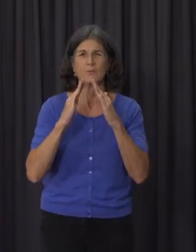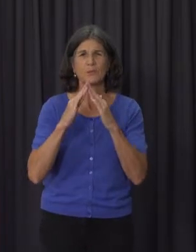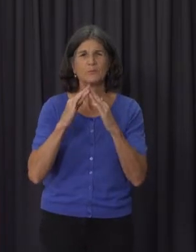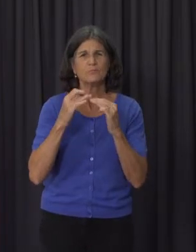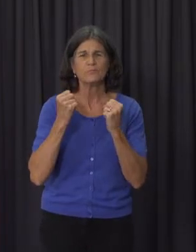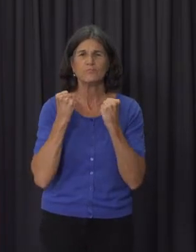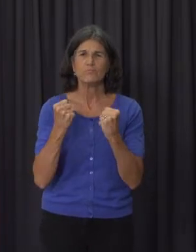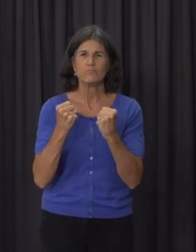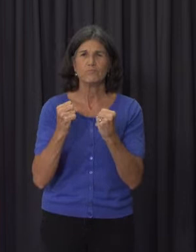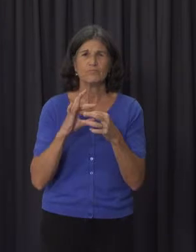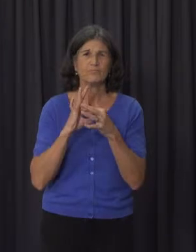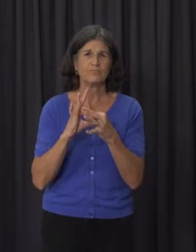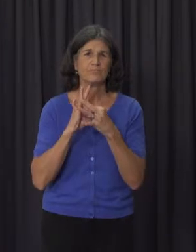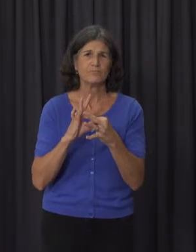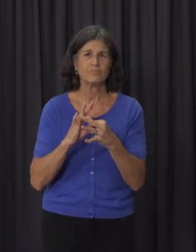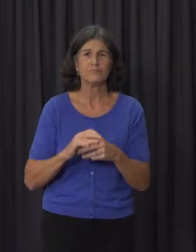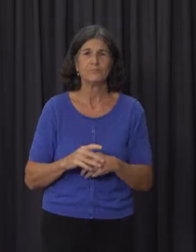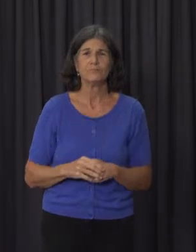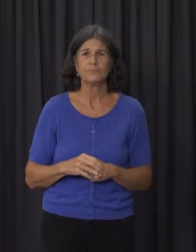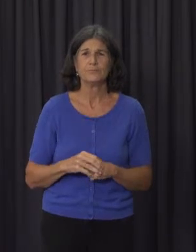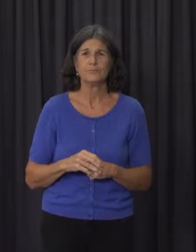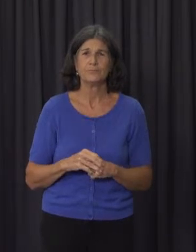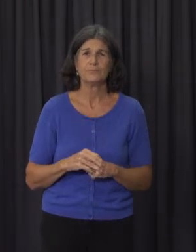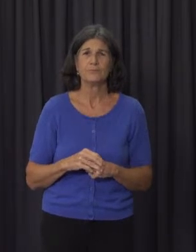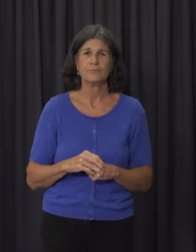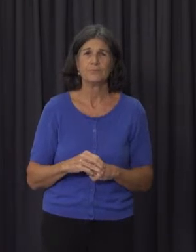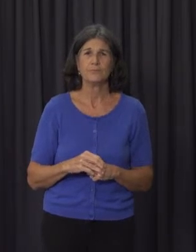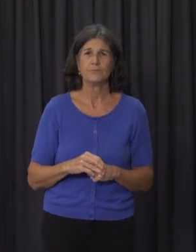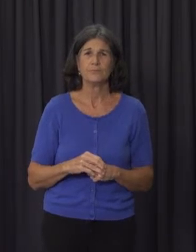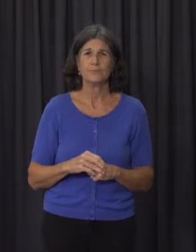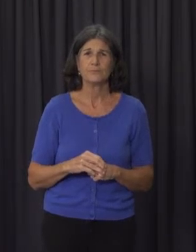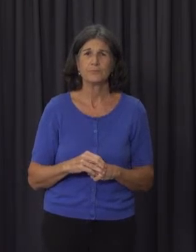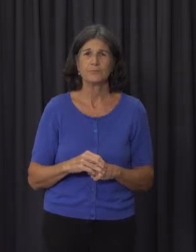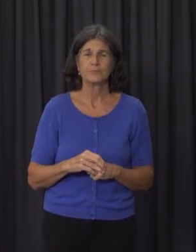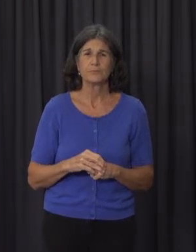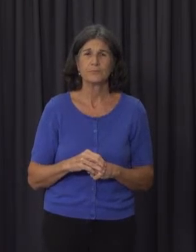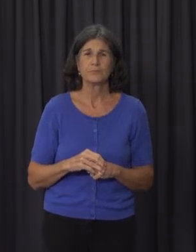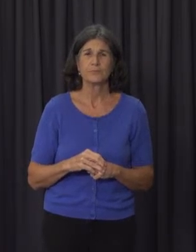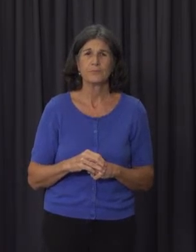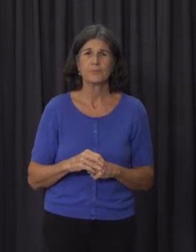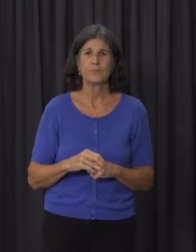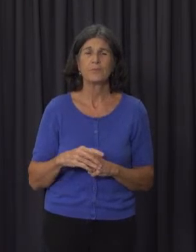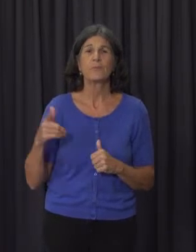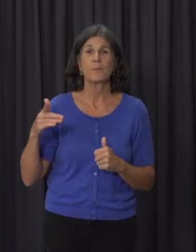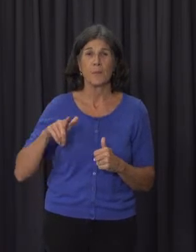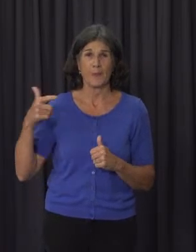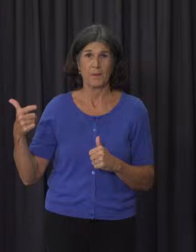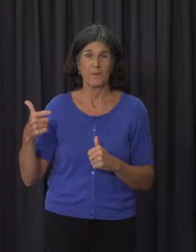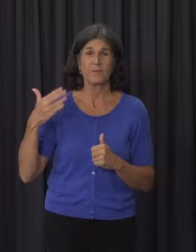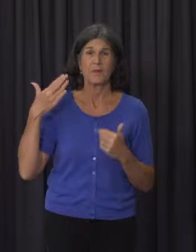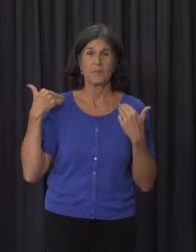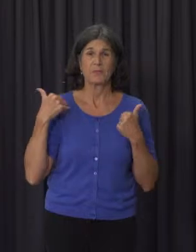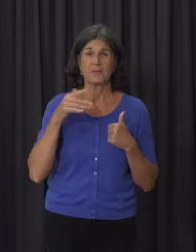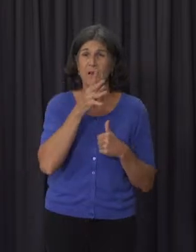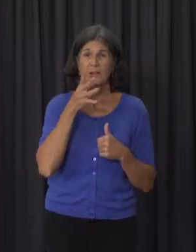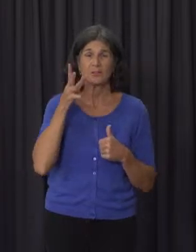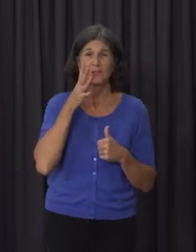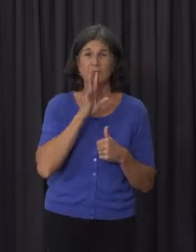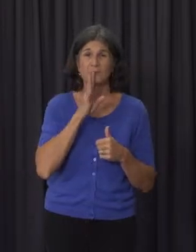now going to turn things over to the Agriculture and Irrigation Minister, Minister Nate Horner, for an update. Thank you.